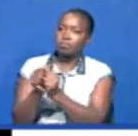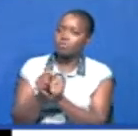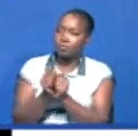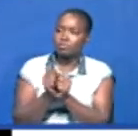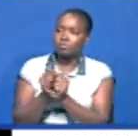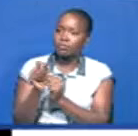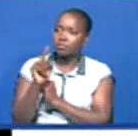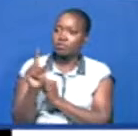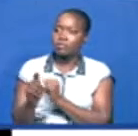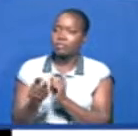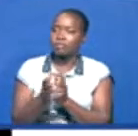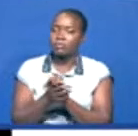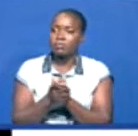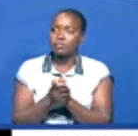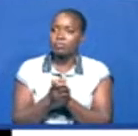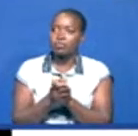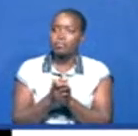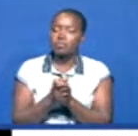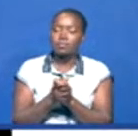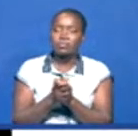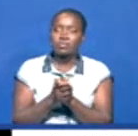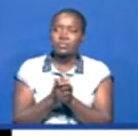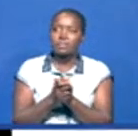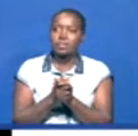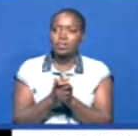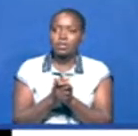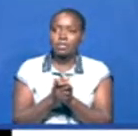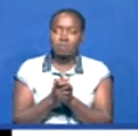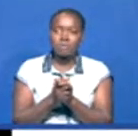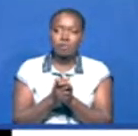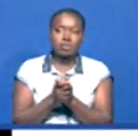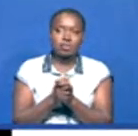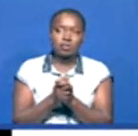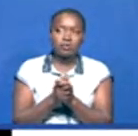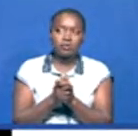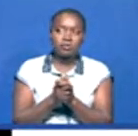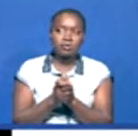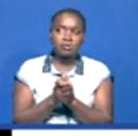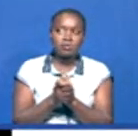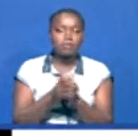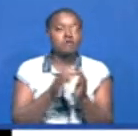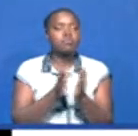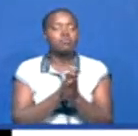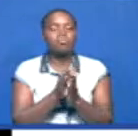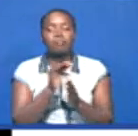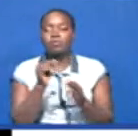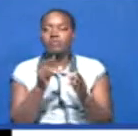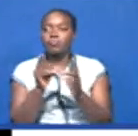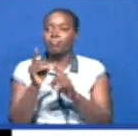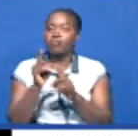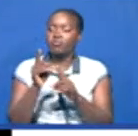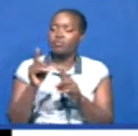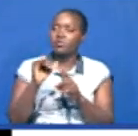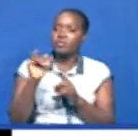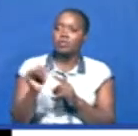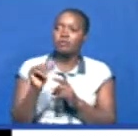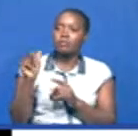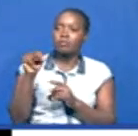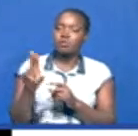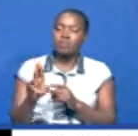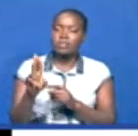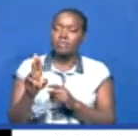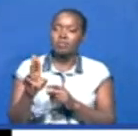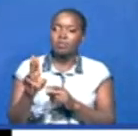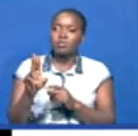together. Thank you very much. And you're talking about January 2023? Yes, January 1st, 2023. And for the few that had recorded,